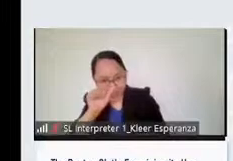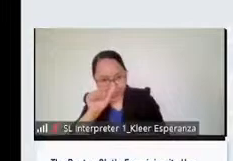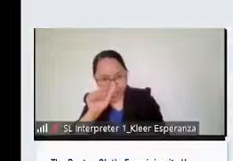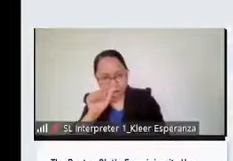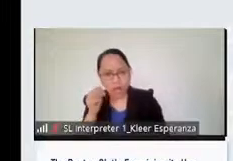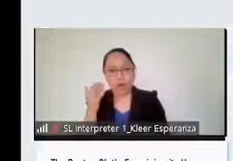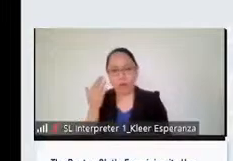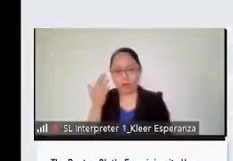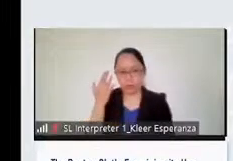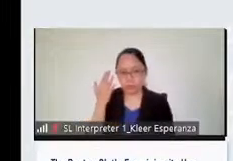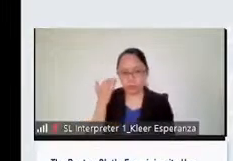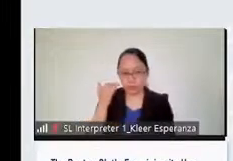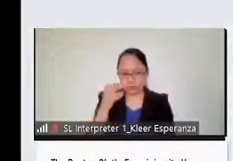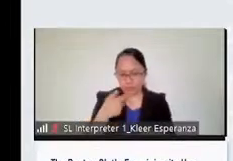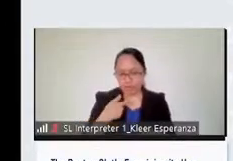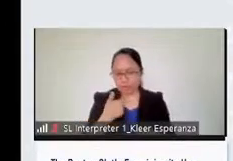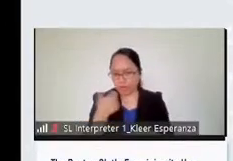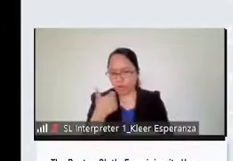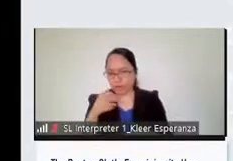as Fragment B.